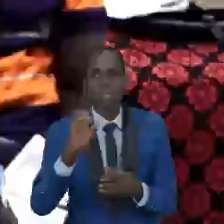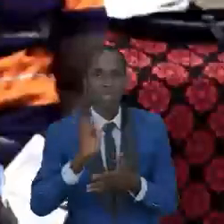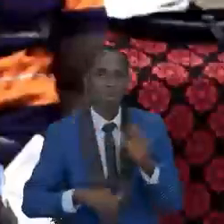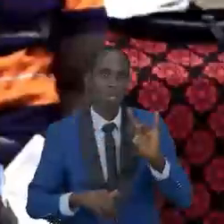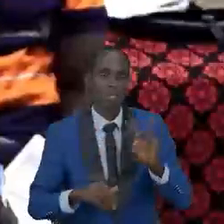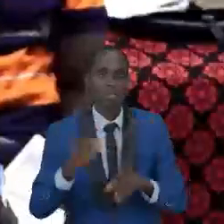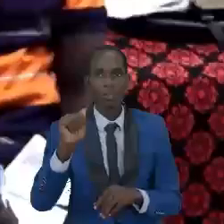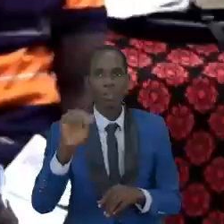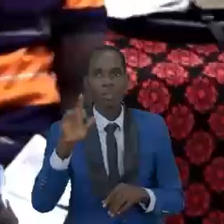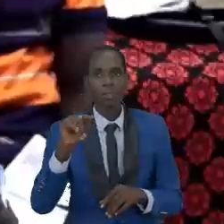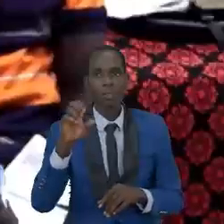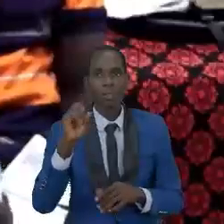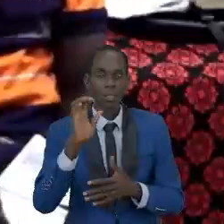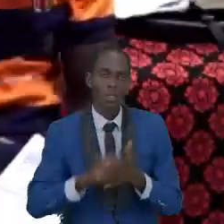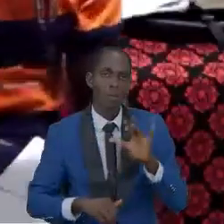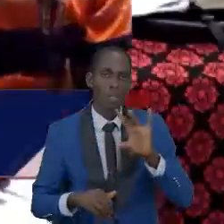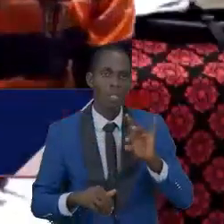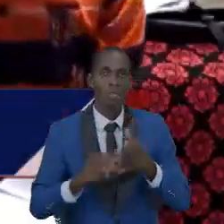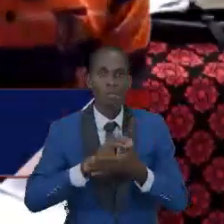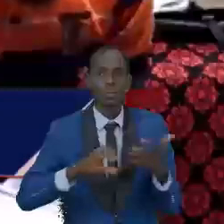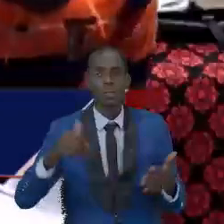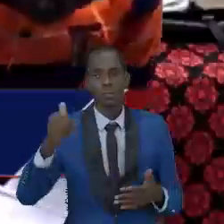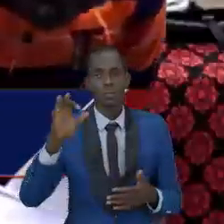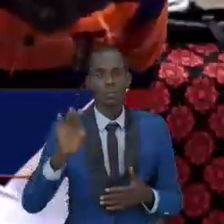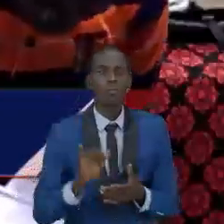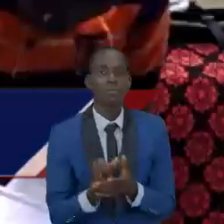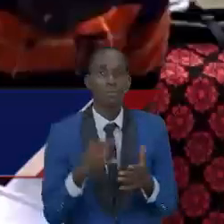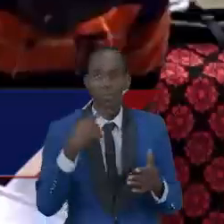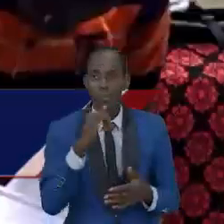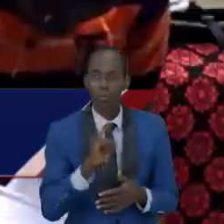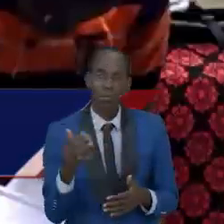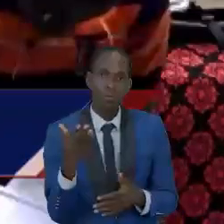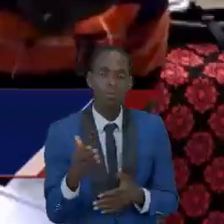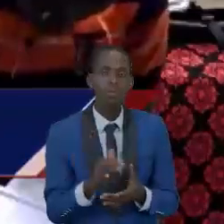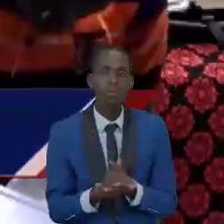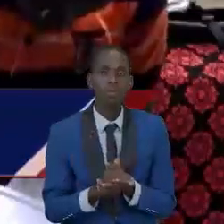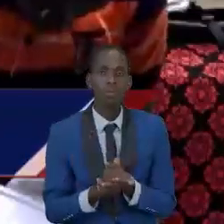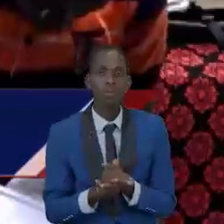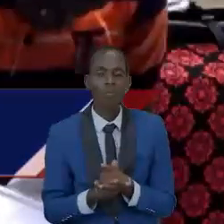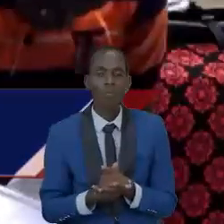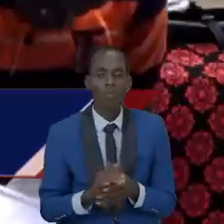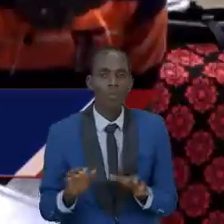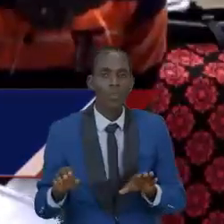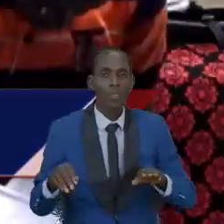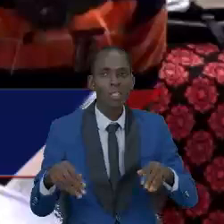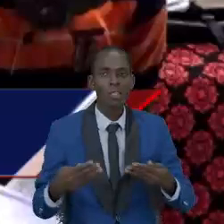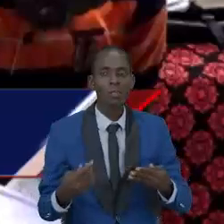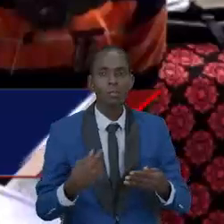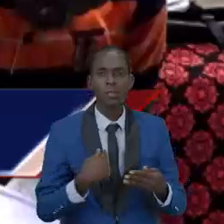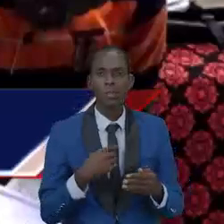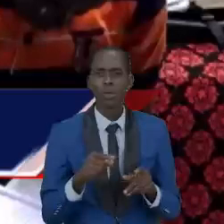verse 19. Acts chapter 8, verse 19, saying, give me also this